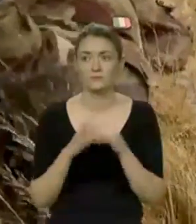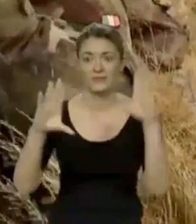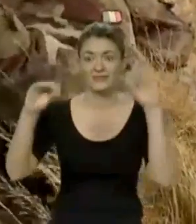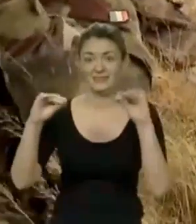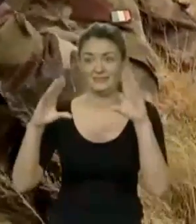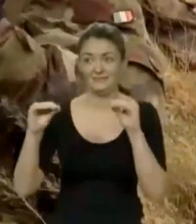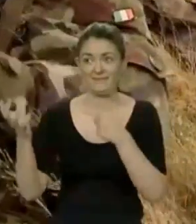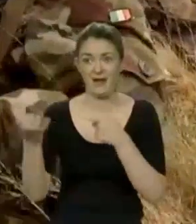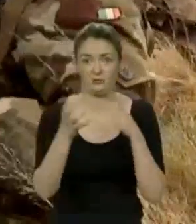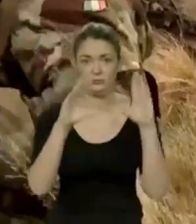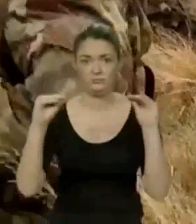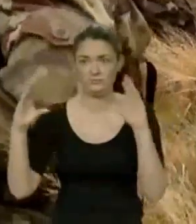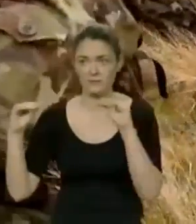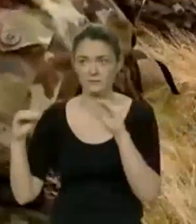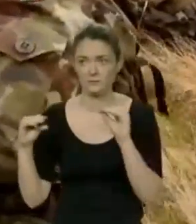Ceasefire!